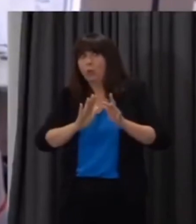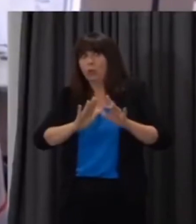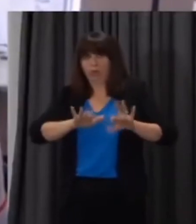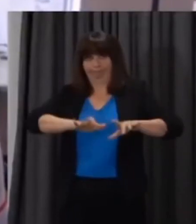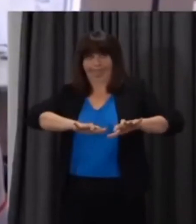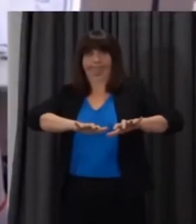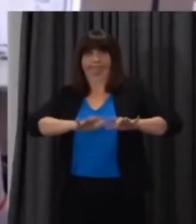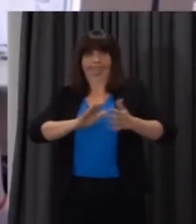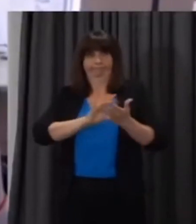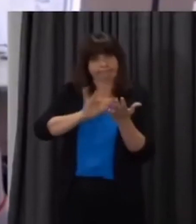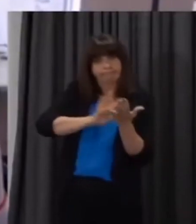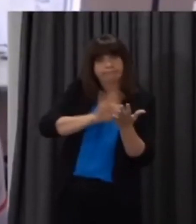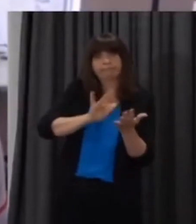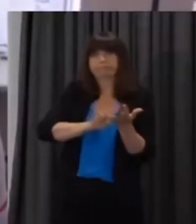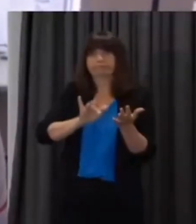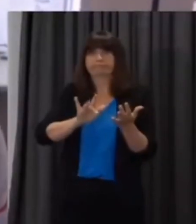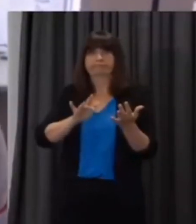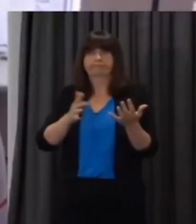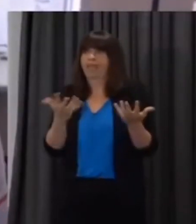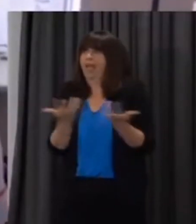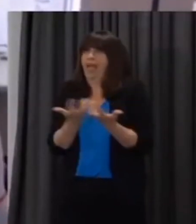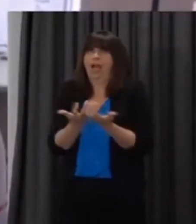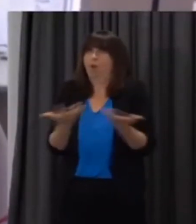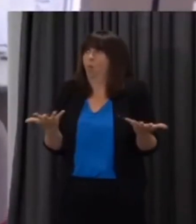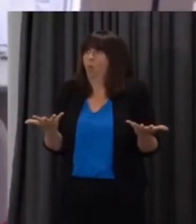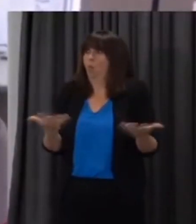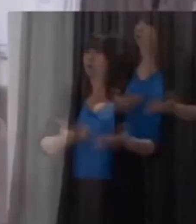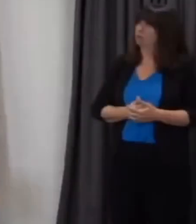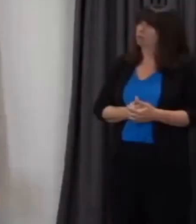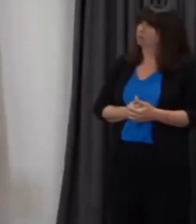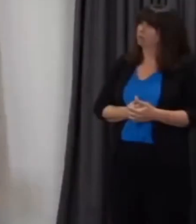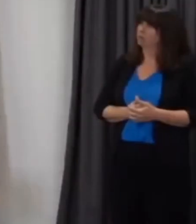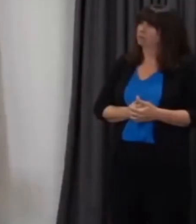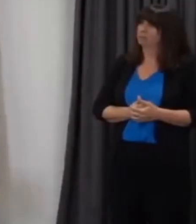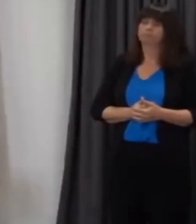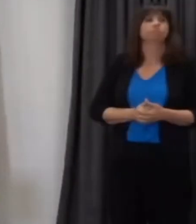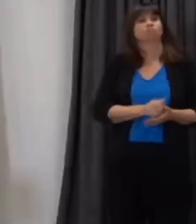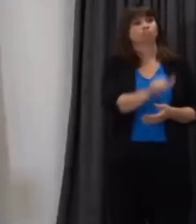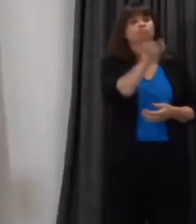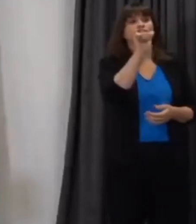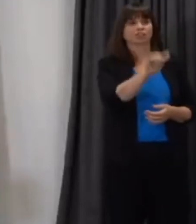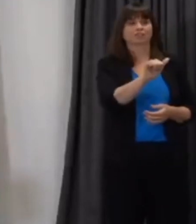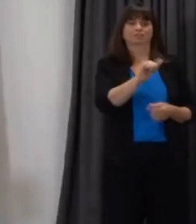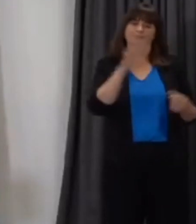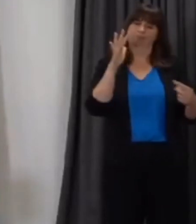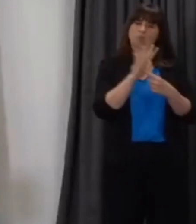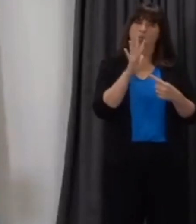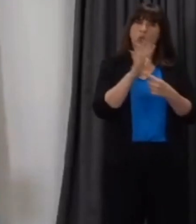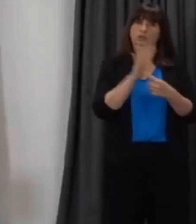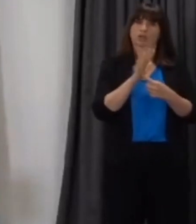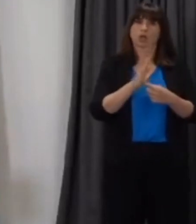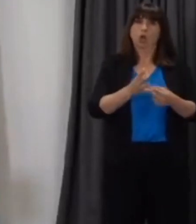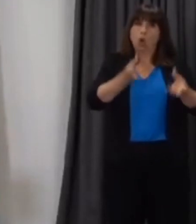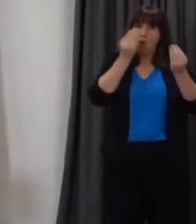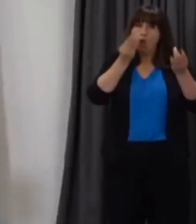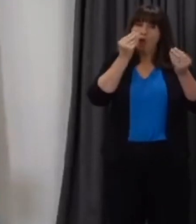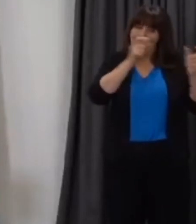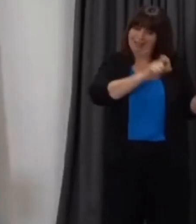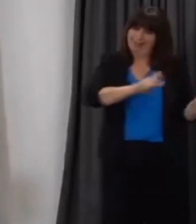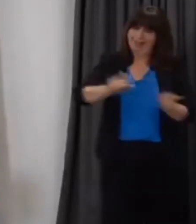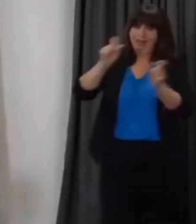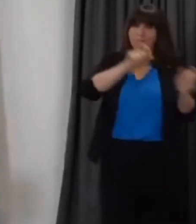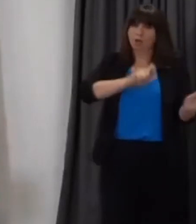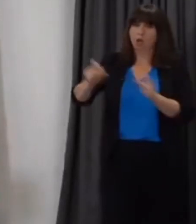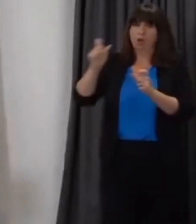that every child has access to that education? Well you're right continuity of learning whether that be pre or post 16